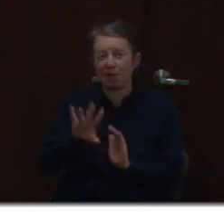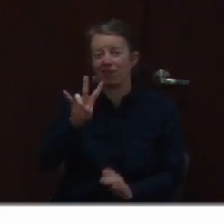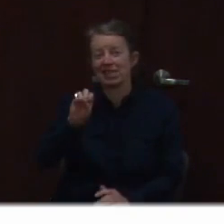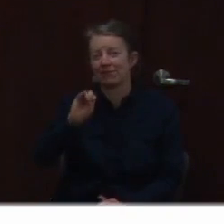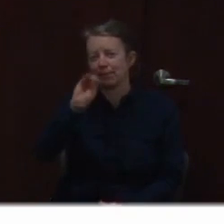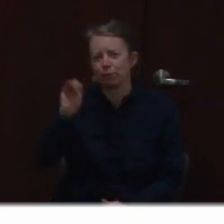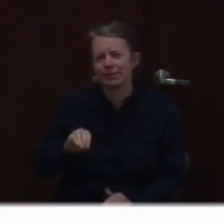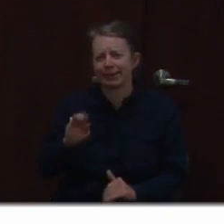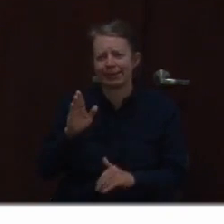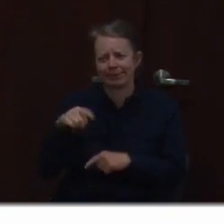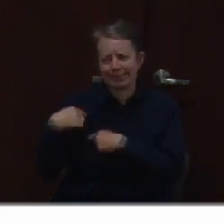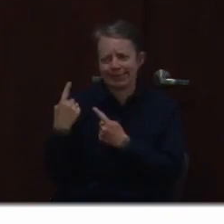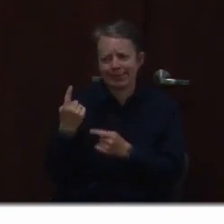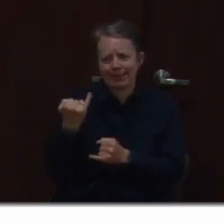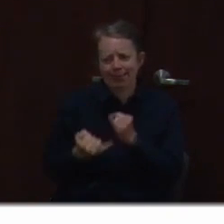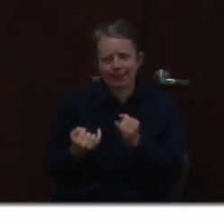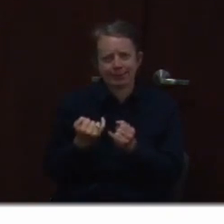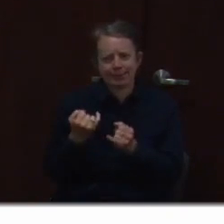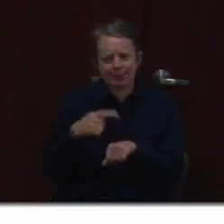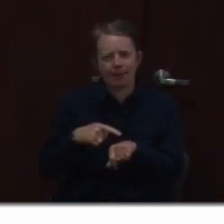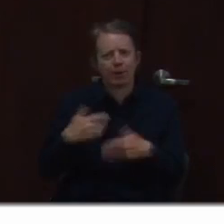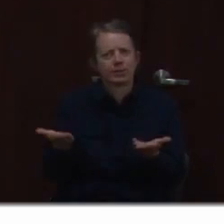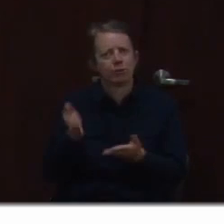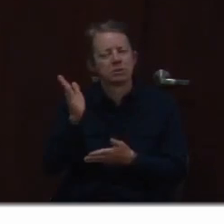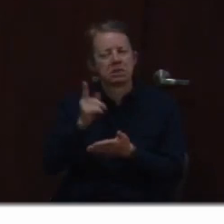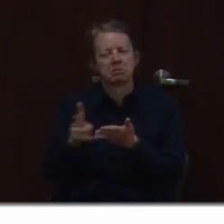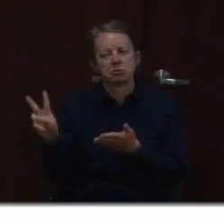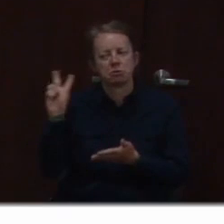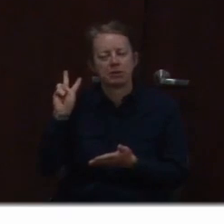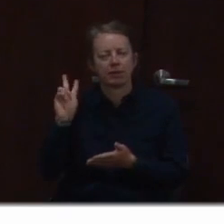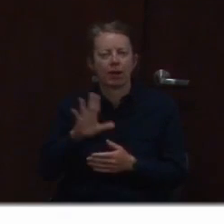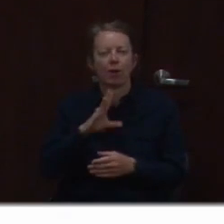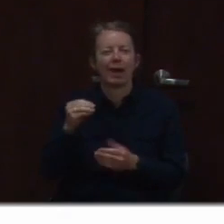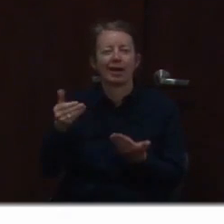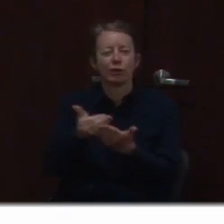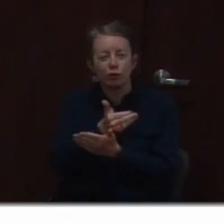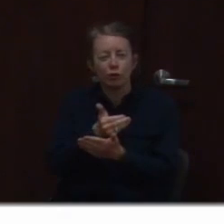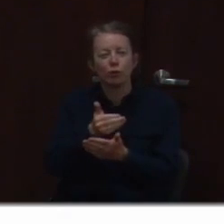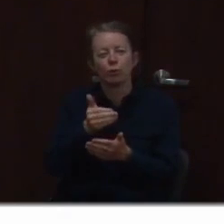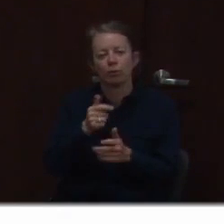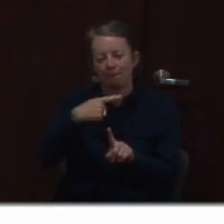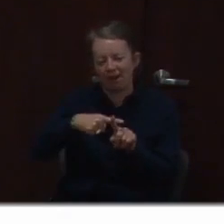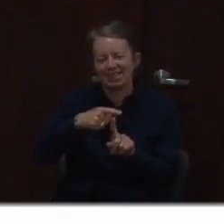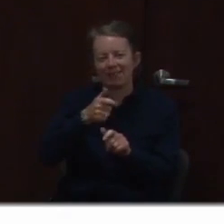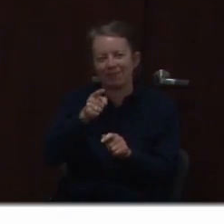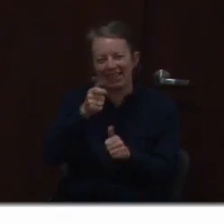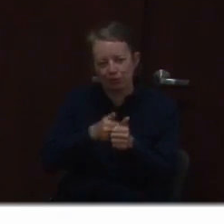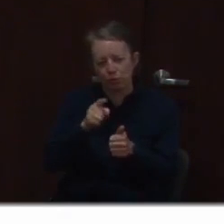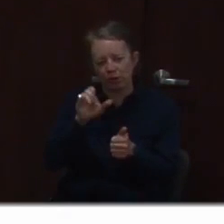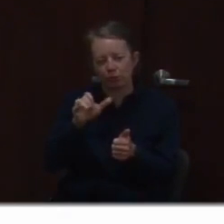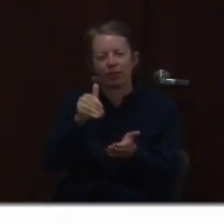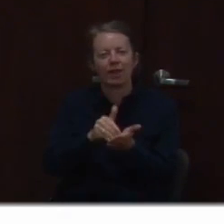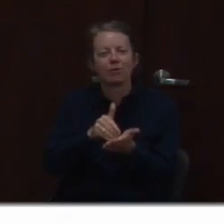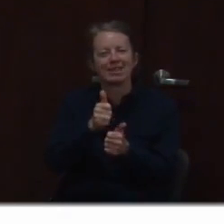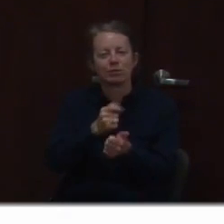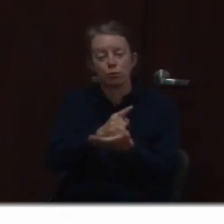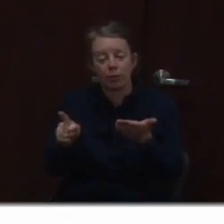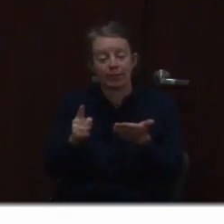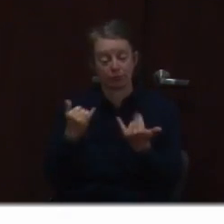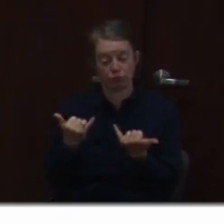I came to present to you all. And our new cases per 100,000 per week as of today is